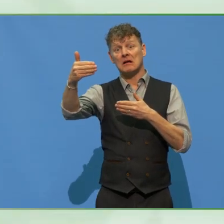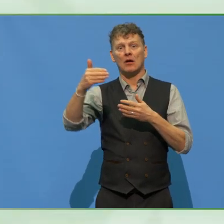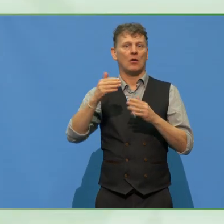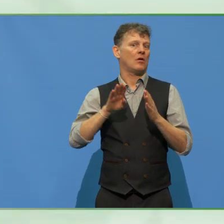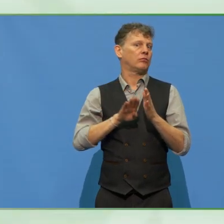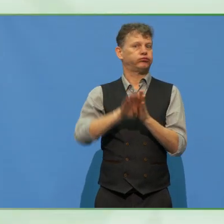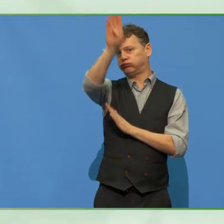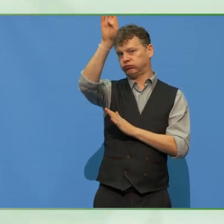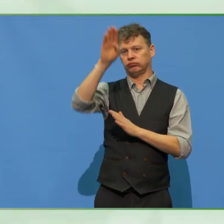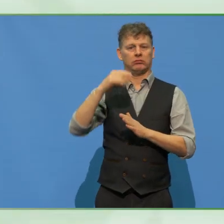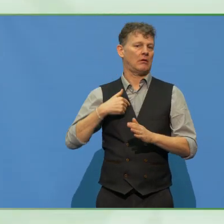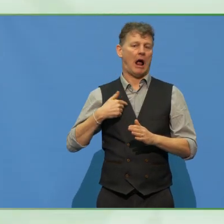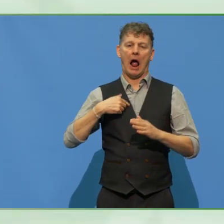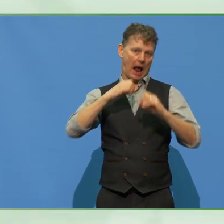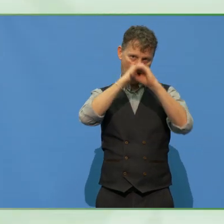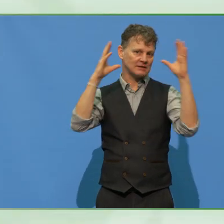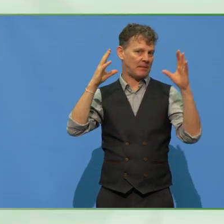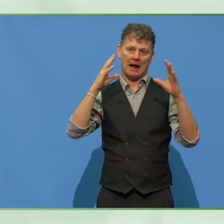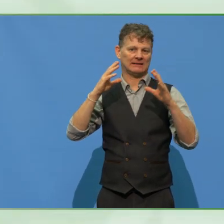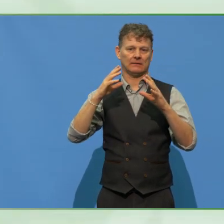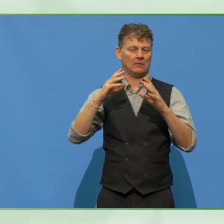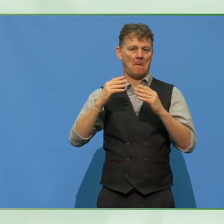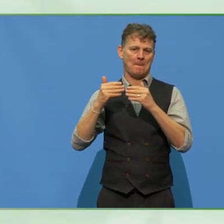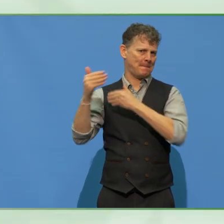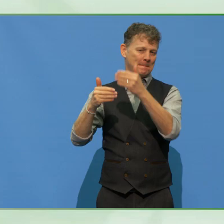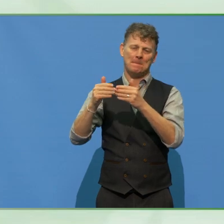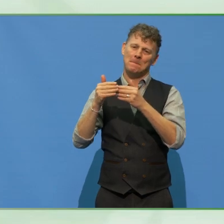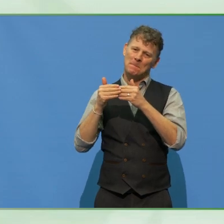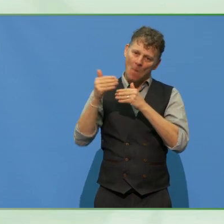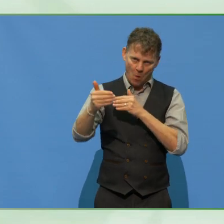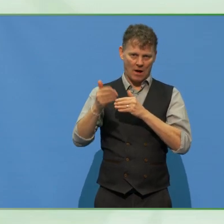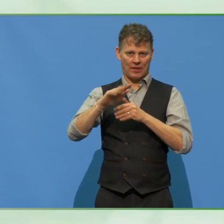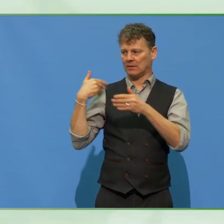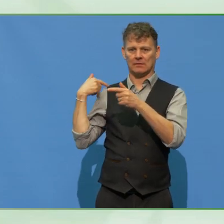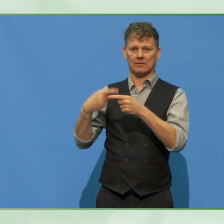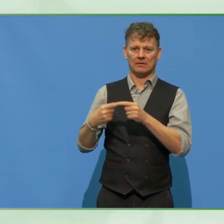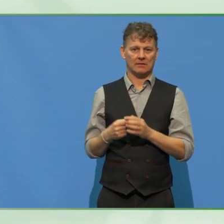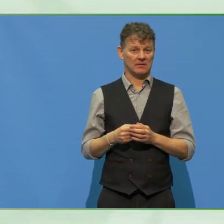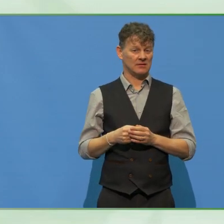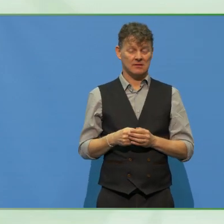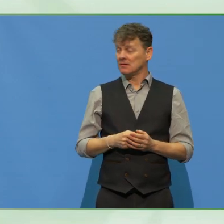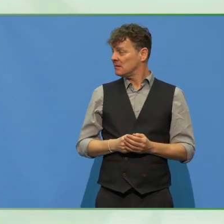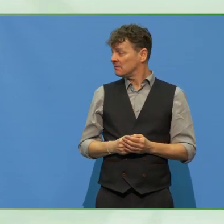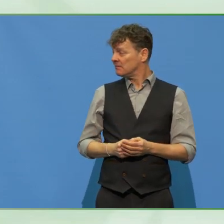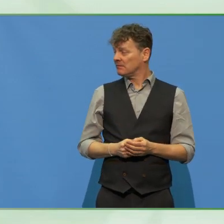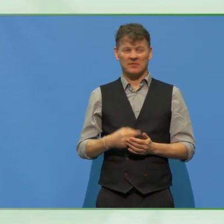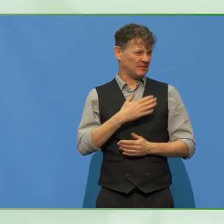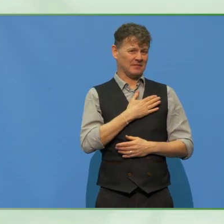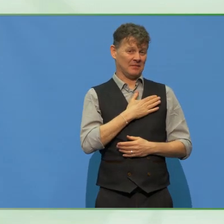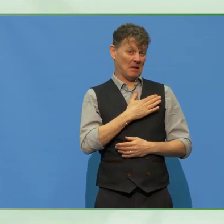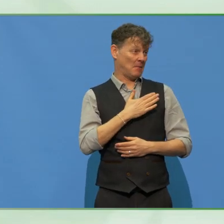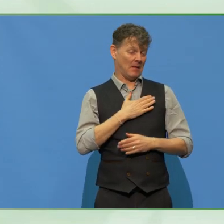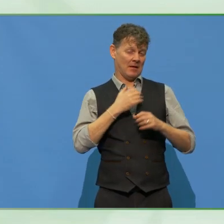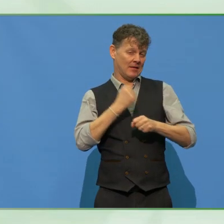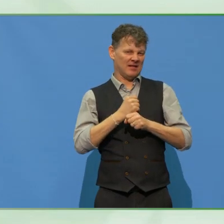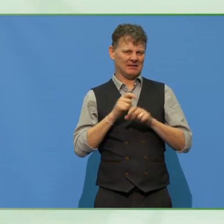advance more quickly than it has since 2022. Even in a much smaller team, I think about the benefits